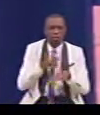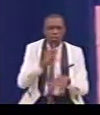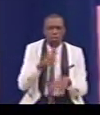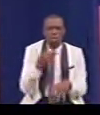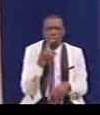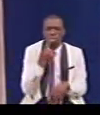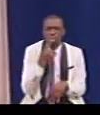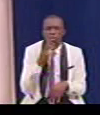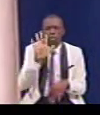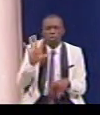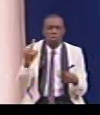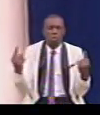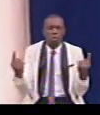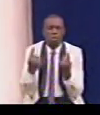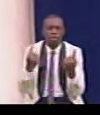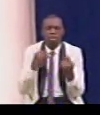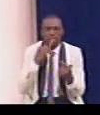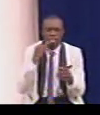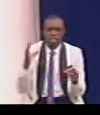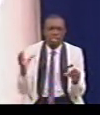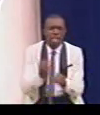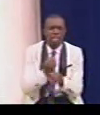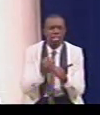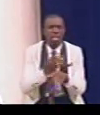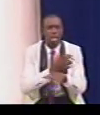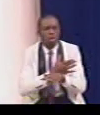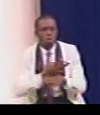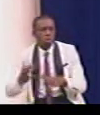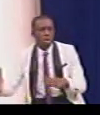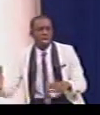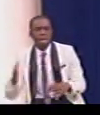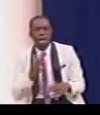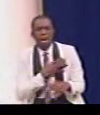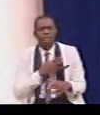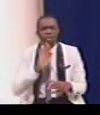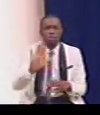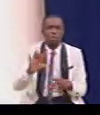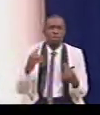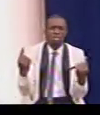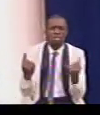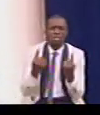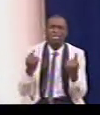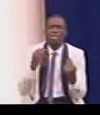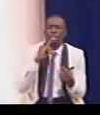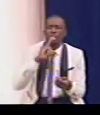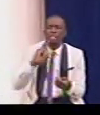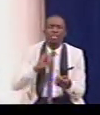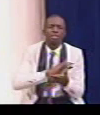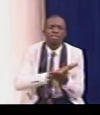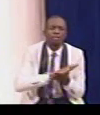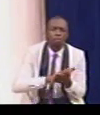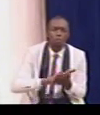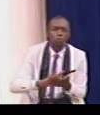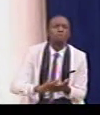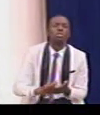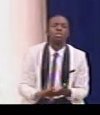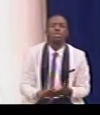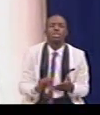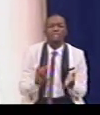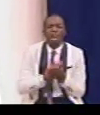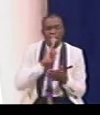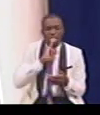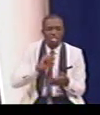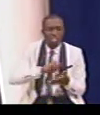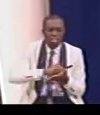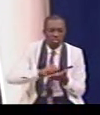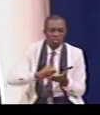sin purged. That's the purification. That is the sanctification. You prepare for it. You see, he